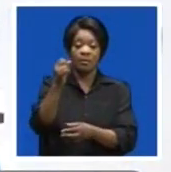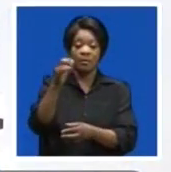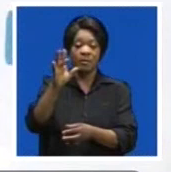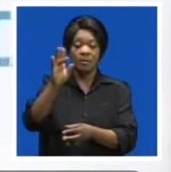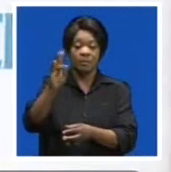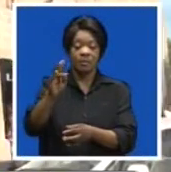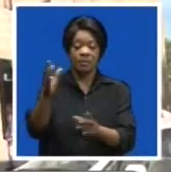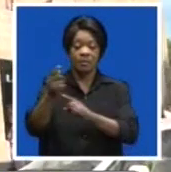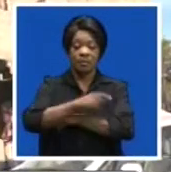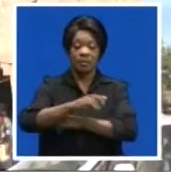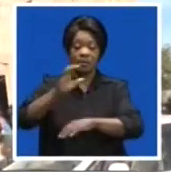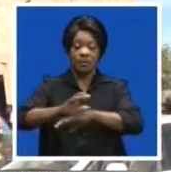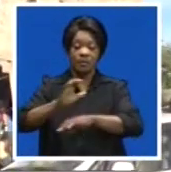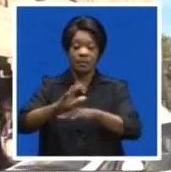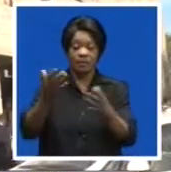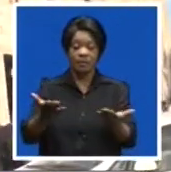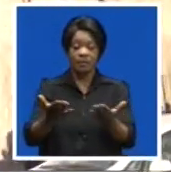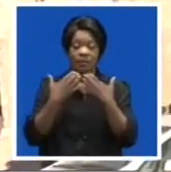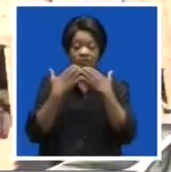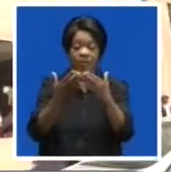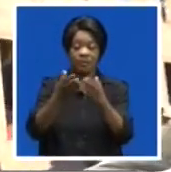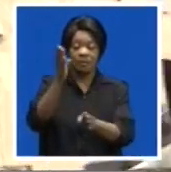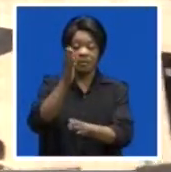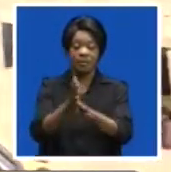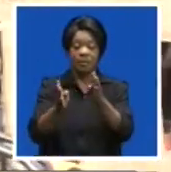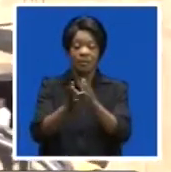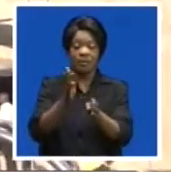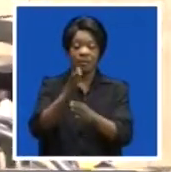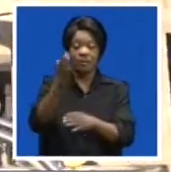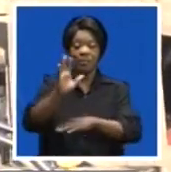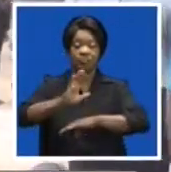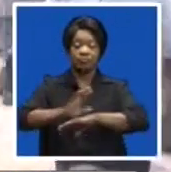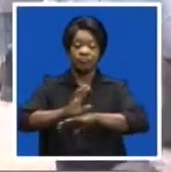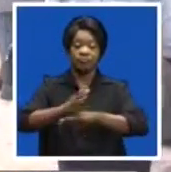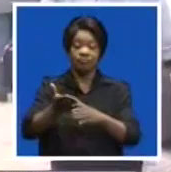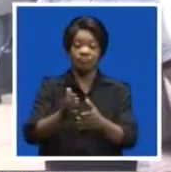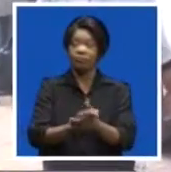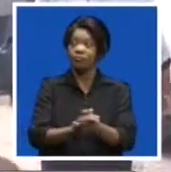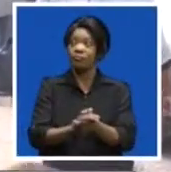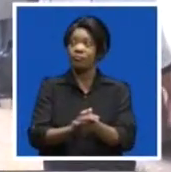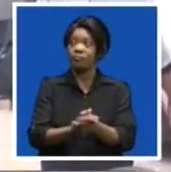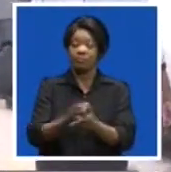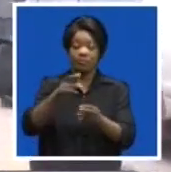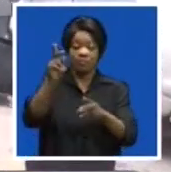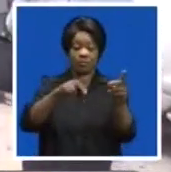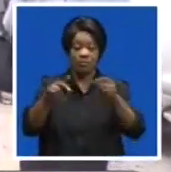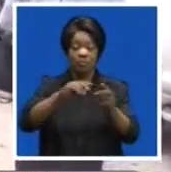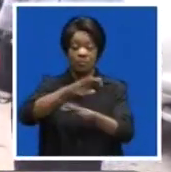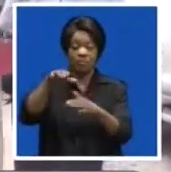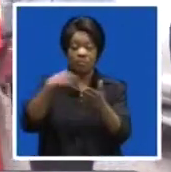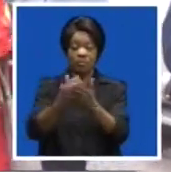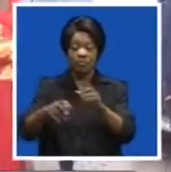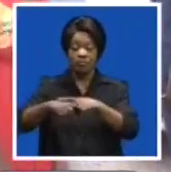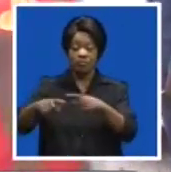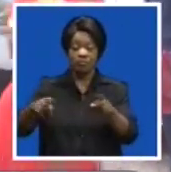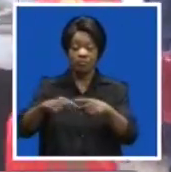held a building promotion to raise funds for the completion of its new structure. The event brought together people from all walks of life